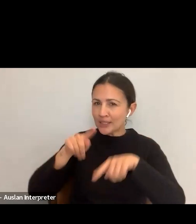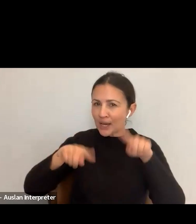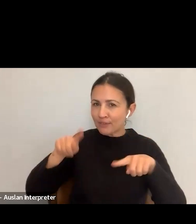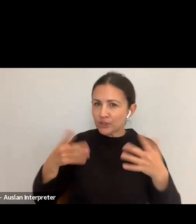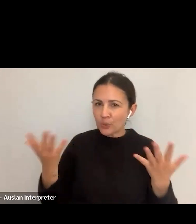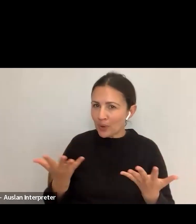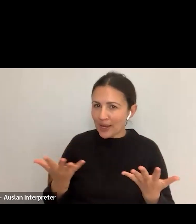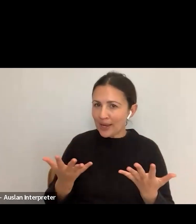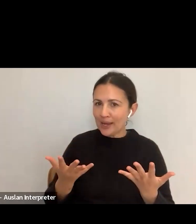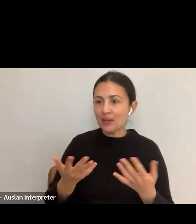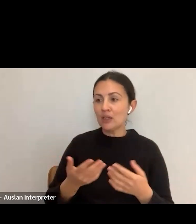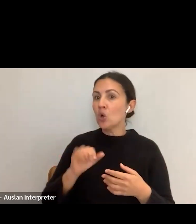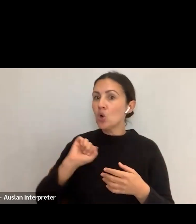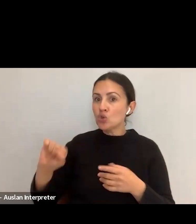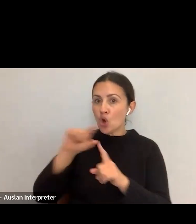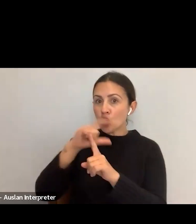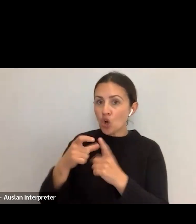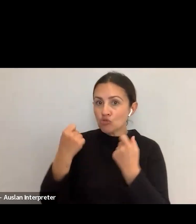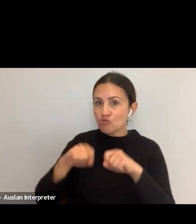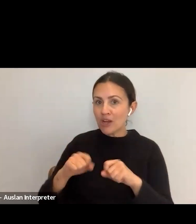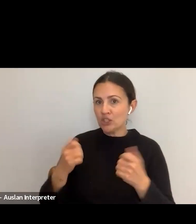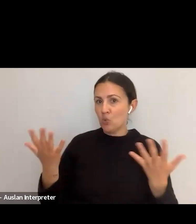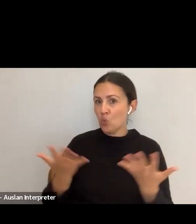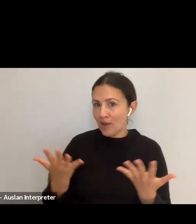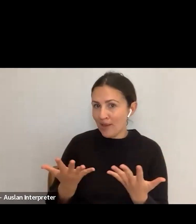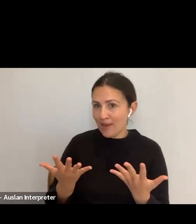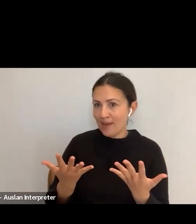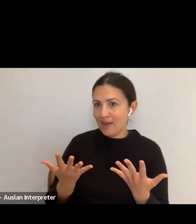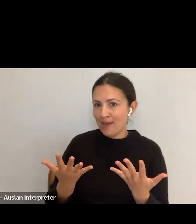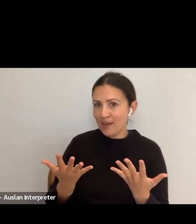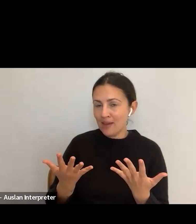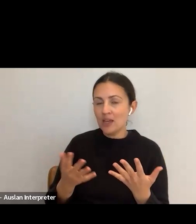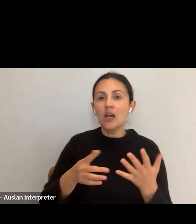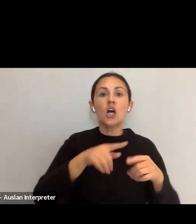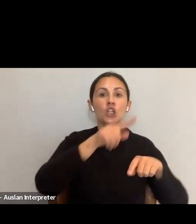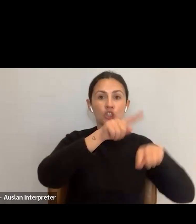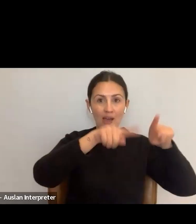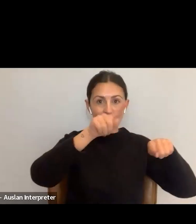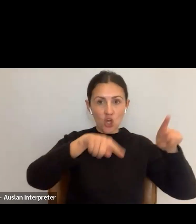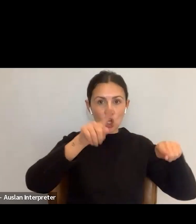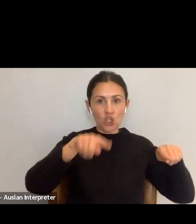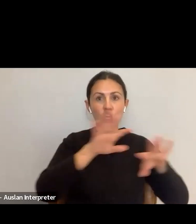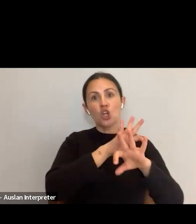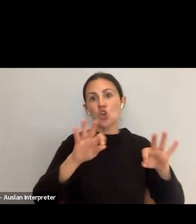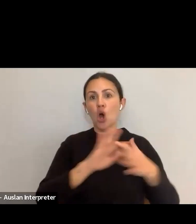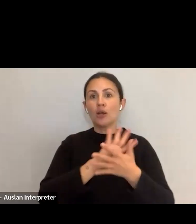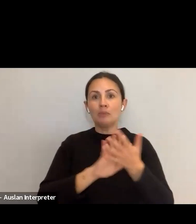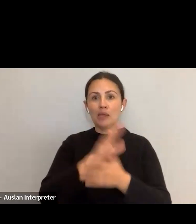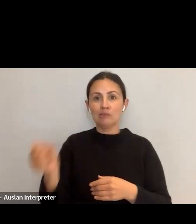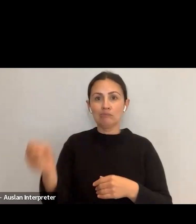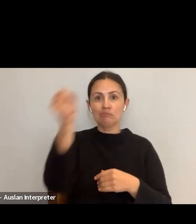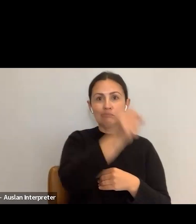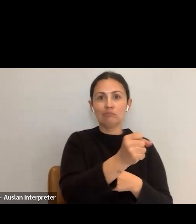But even within diversity, the diversity is not homogenous. Diversity is diverse by definition. It doesn't stop with gender, first of